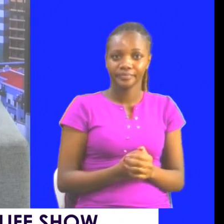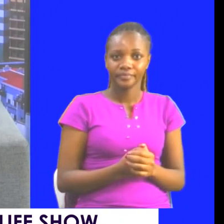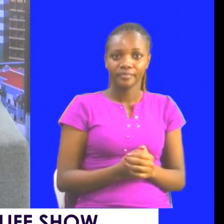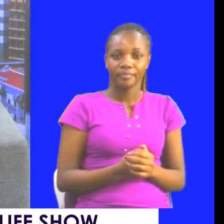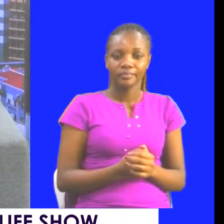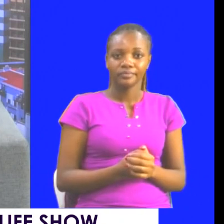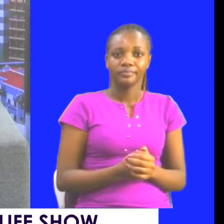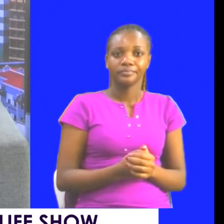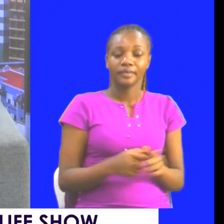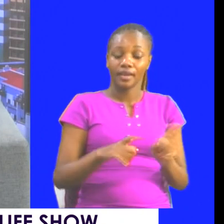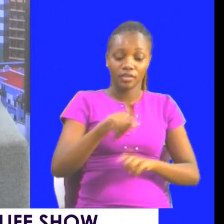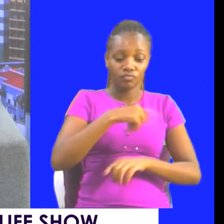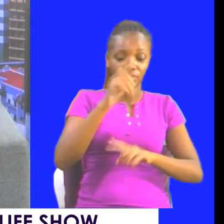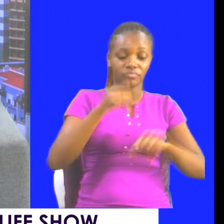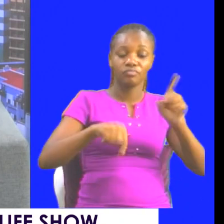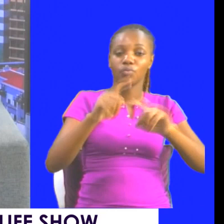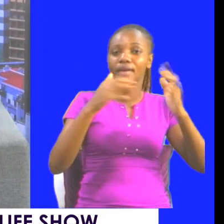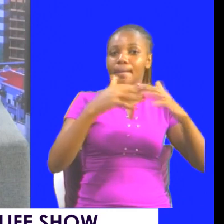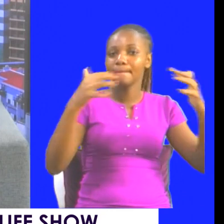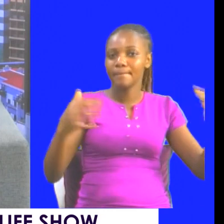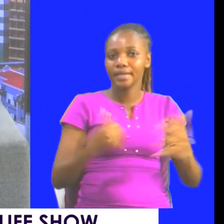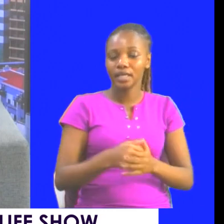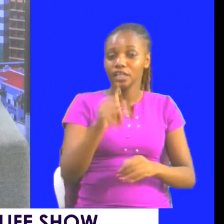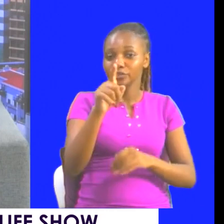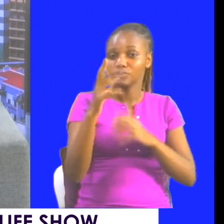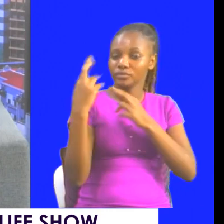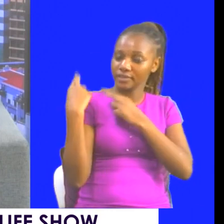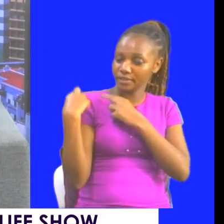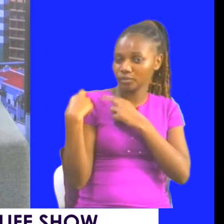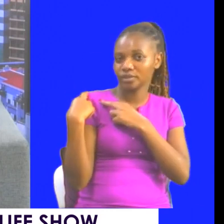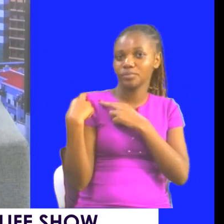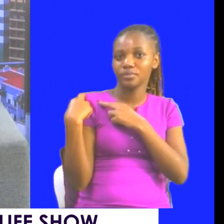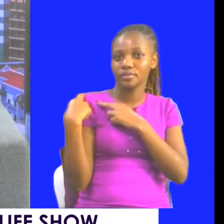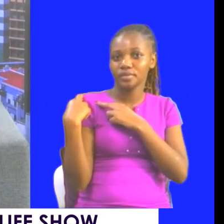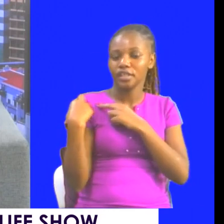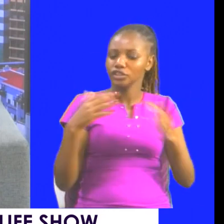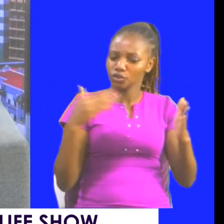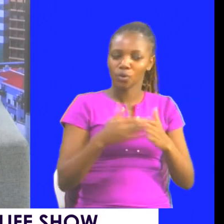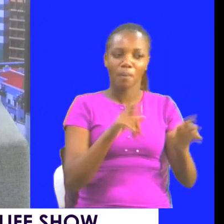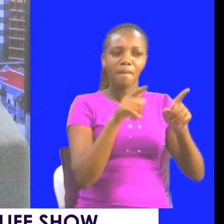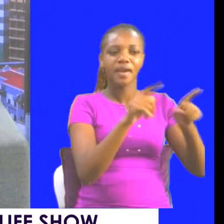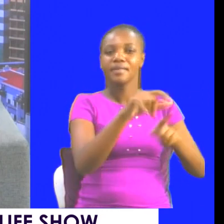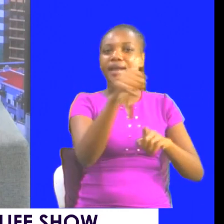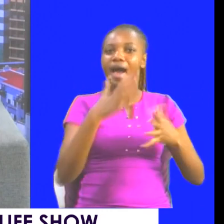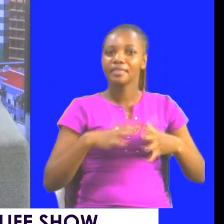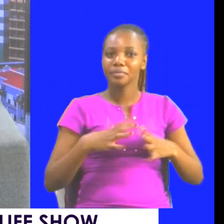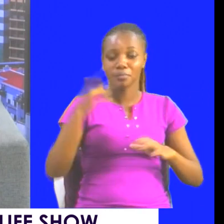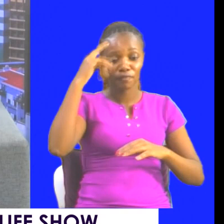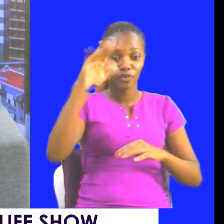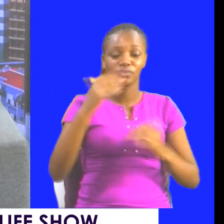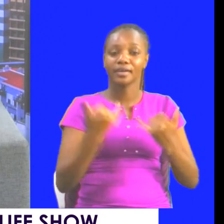great multitudes. You are the one to blame. Don't blame anybody for being where you